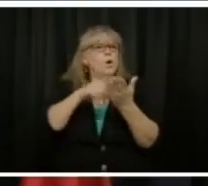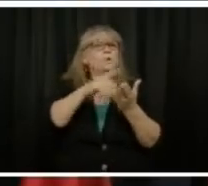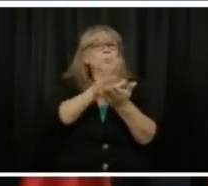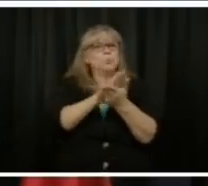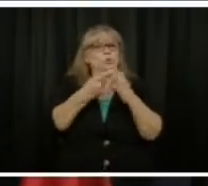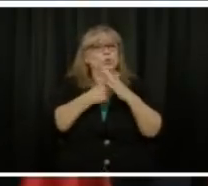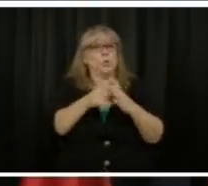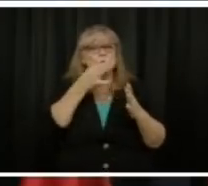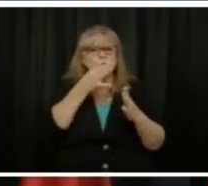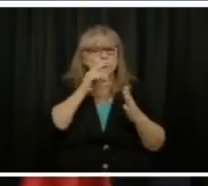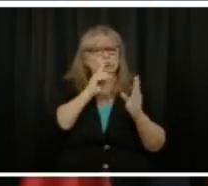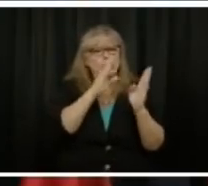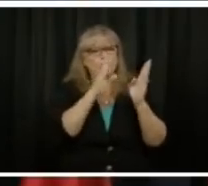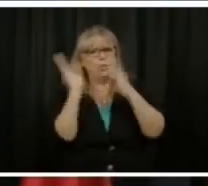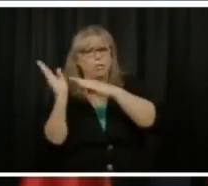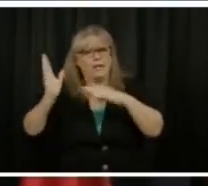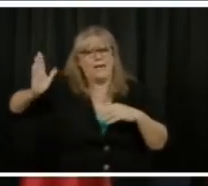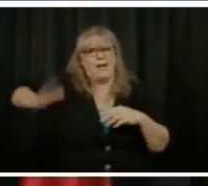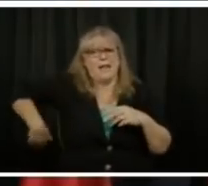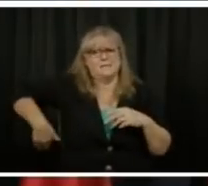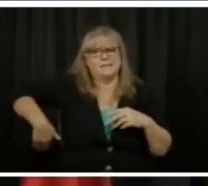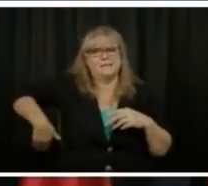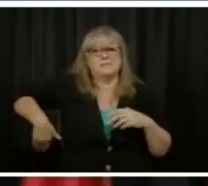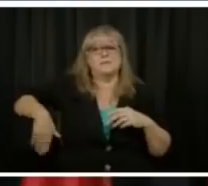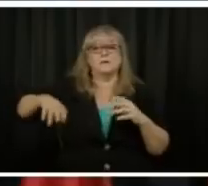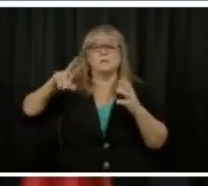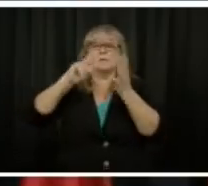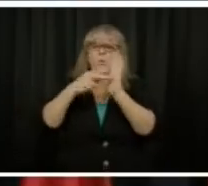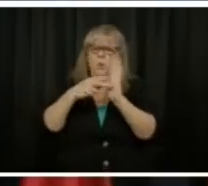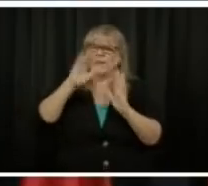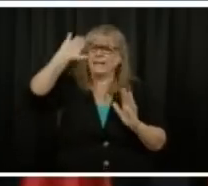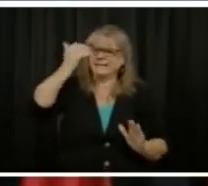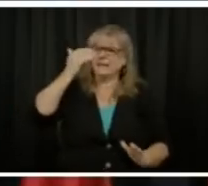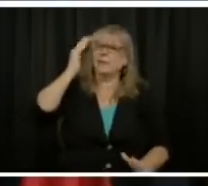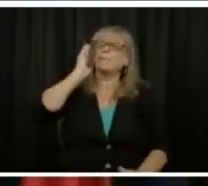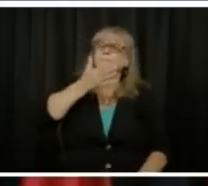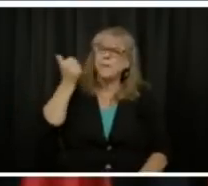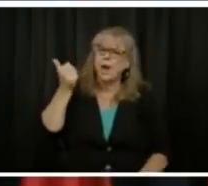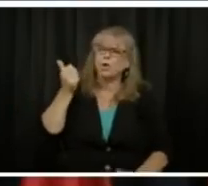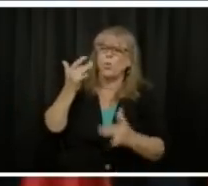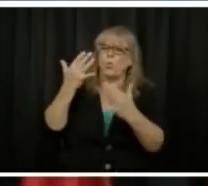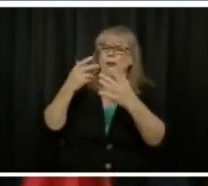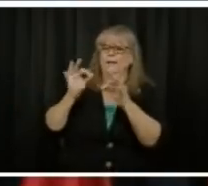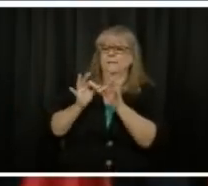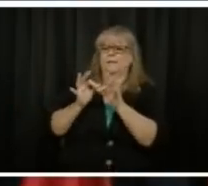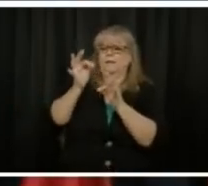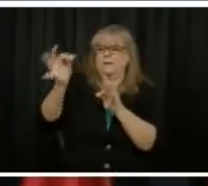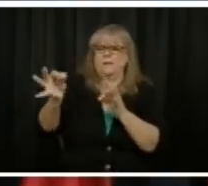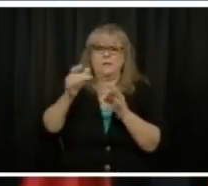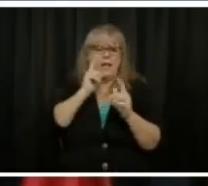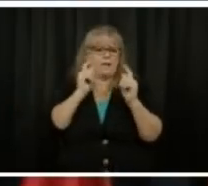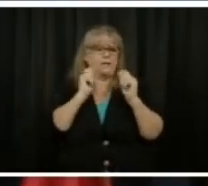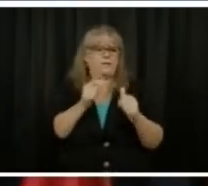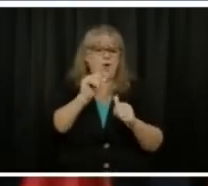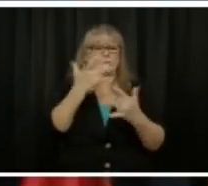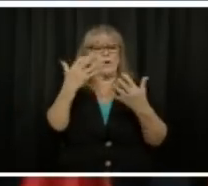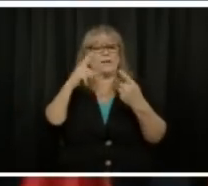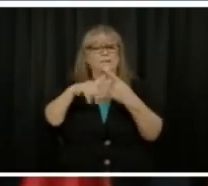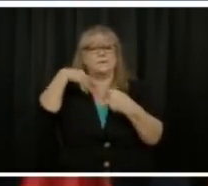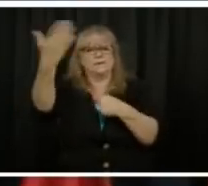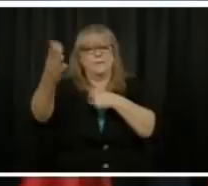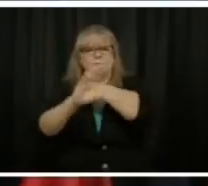on what's out there, what do you think is the best option for kids to get back to school this fall? Well, it's a very personalized conversation